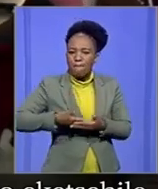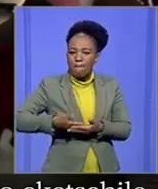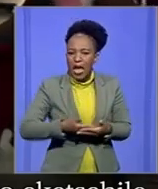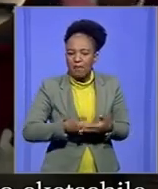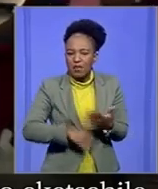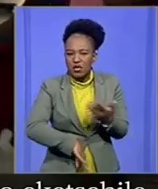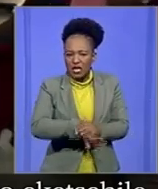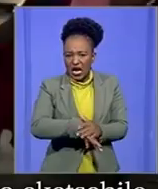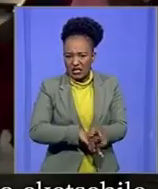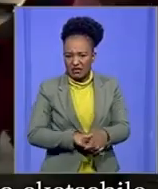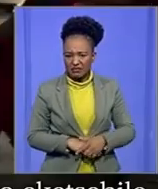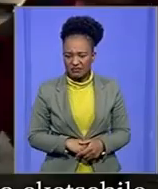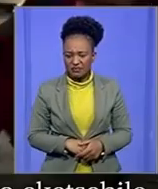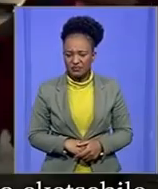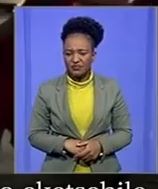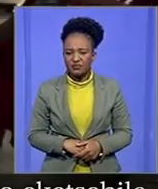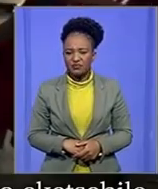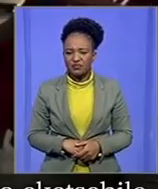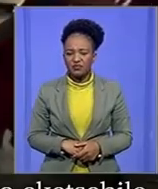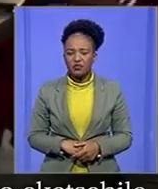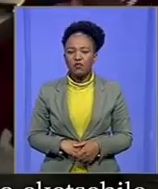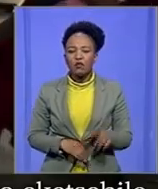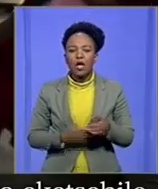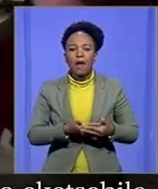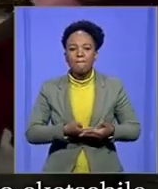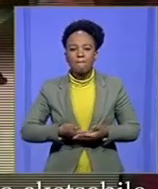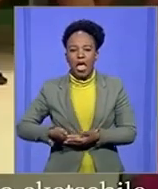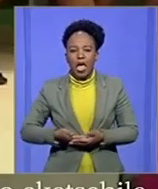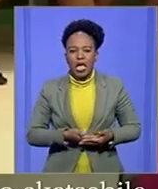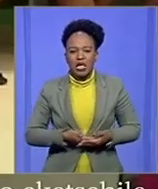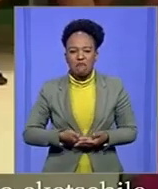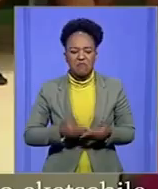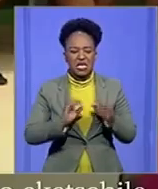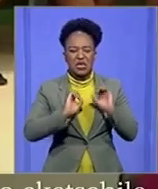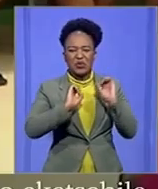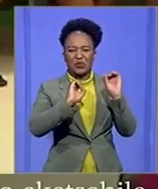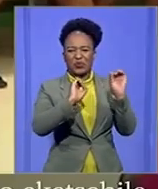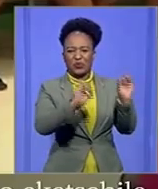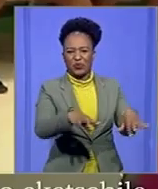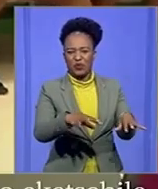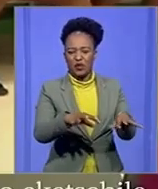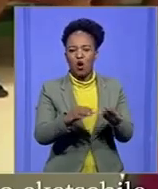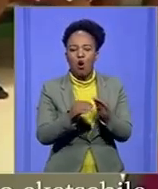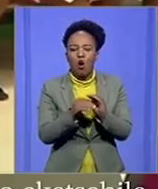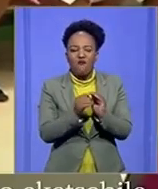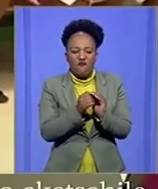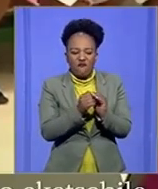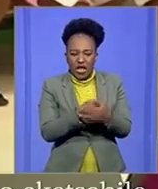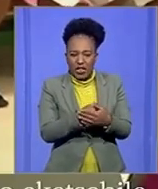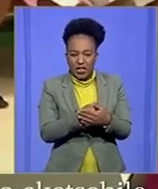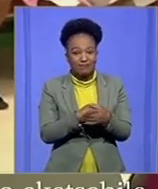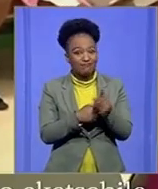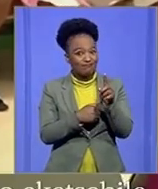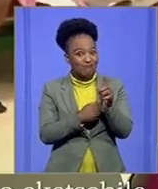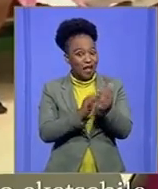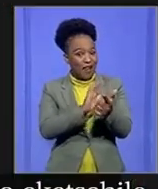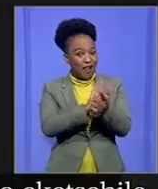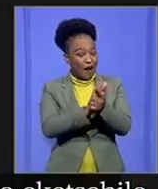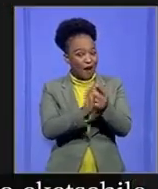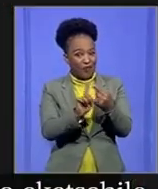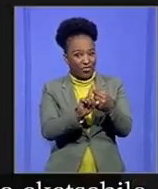Go fitla go tsholwa ga ngwana le go latlha ngwana ke tlolomolao e nang le ditlamorago tse di